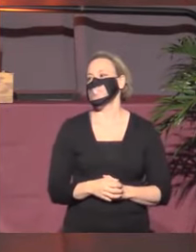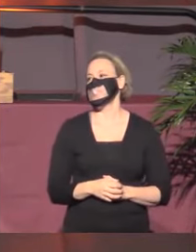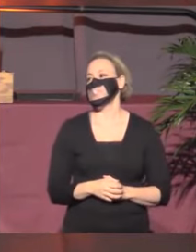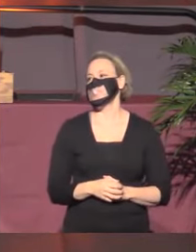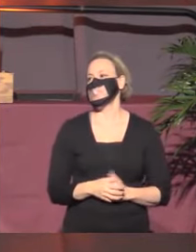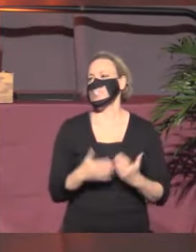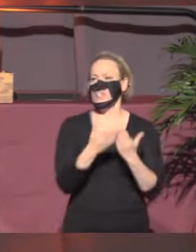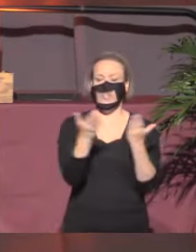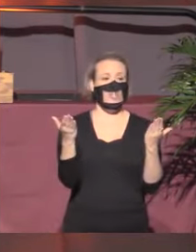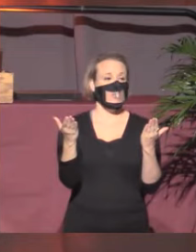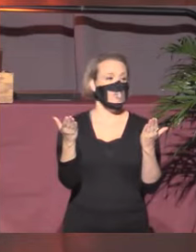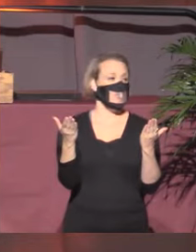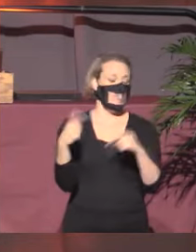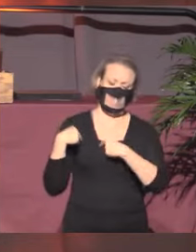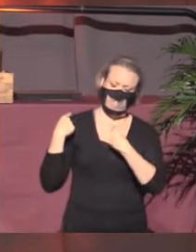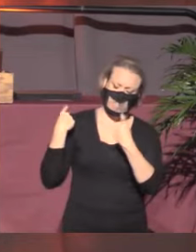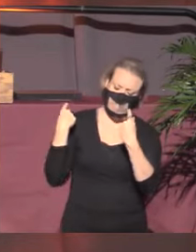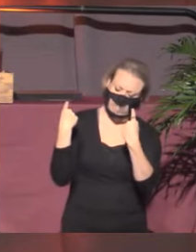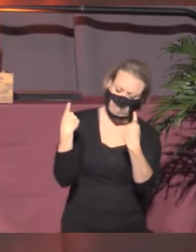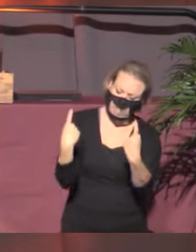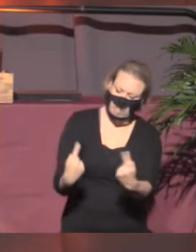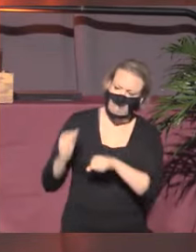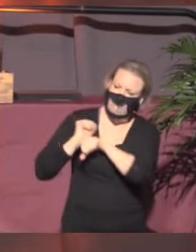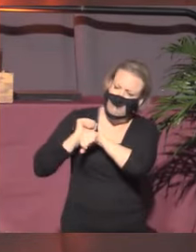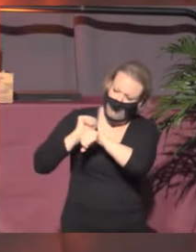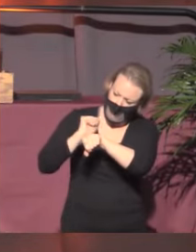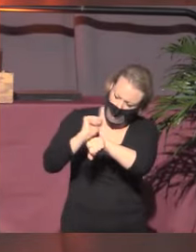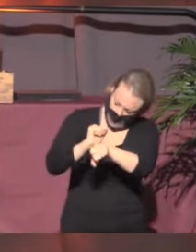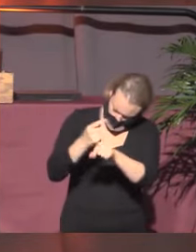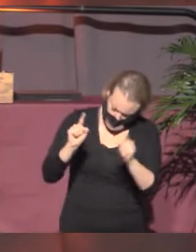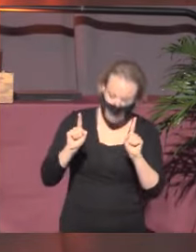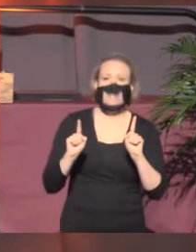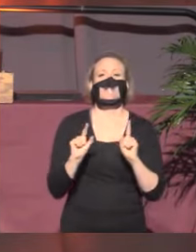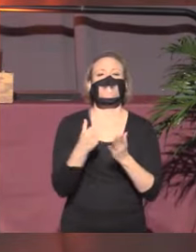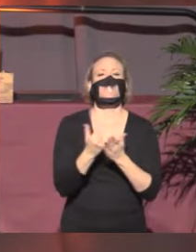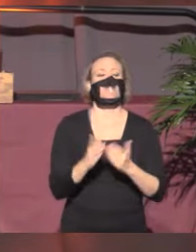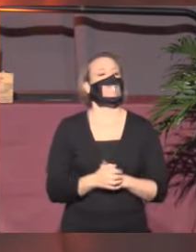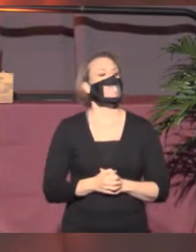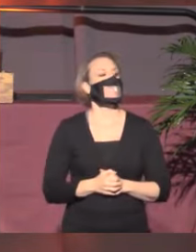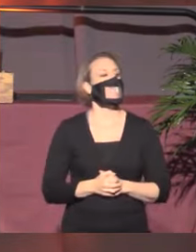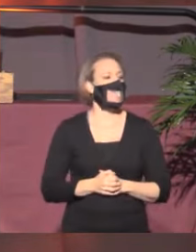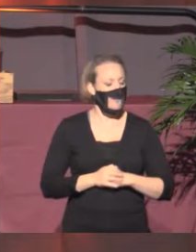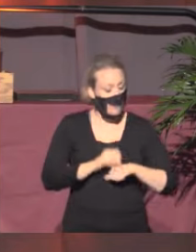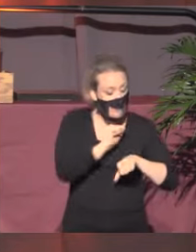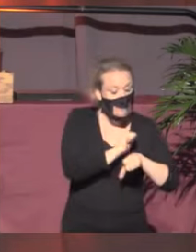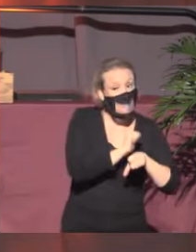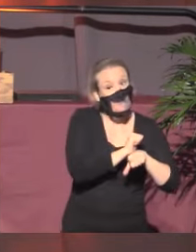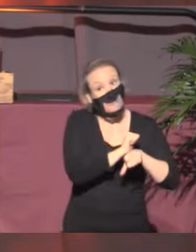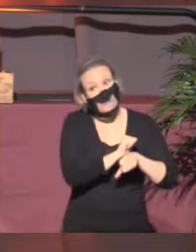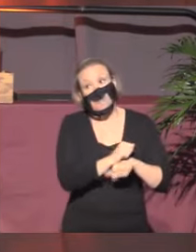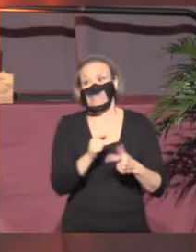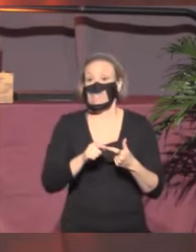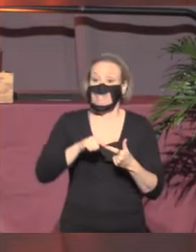You have come to this day after a lot of work, long hours of study, a job or two, and